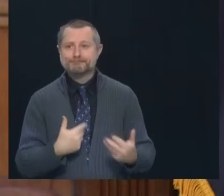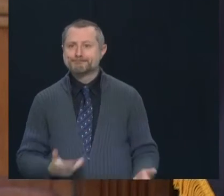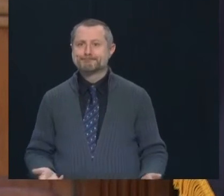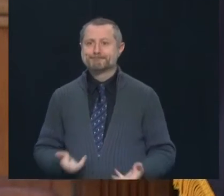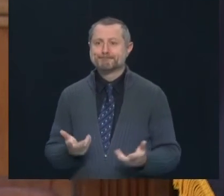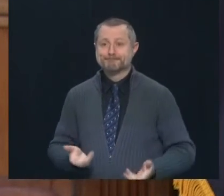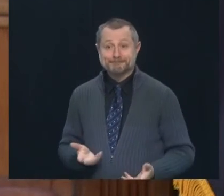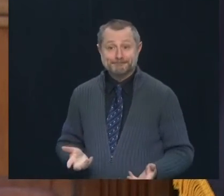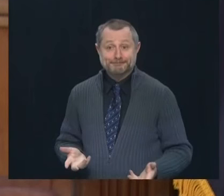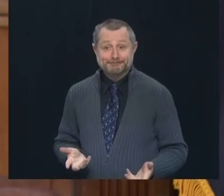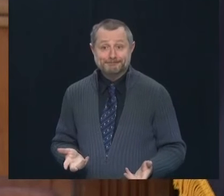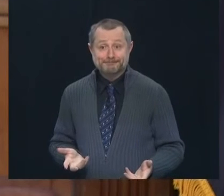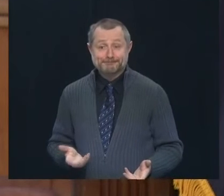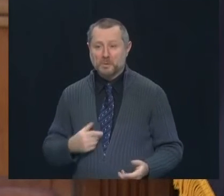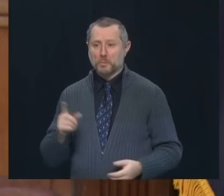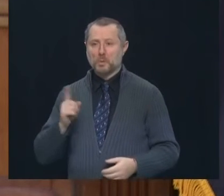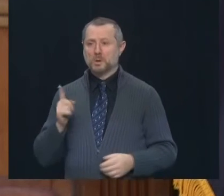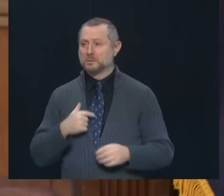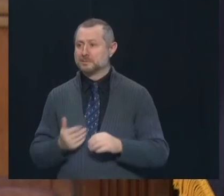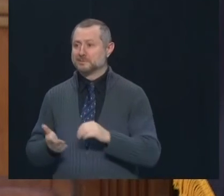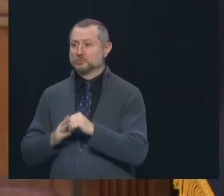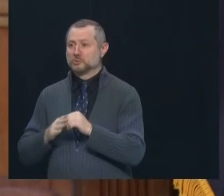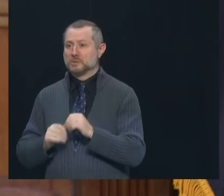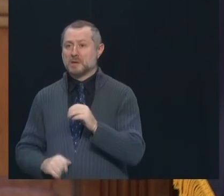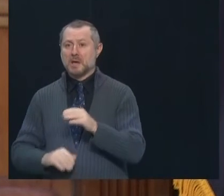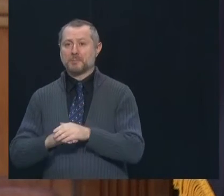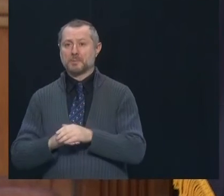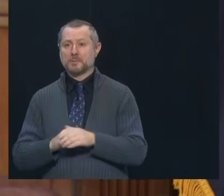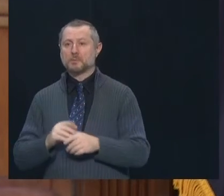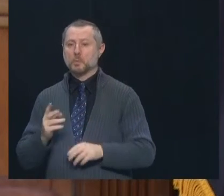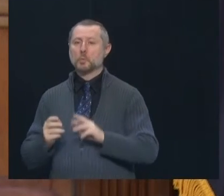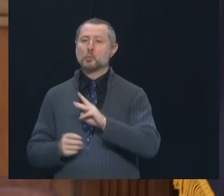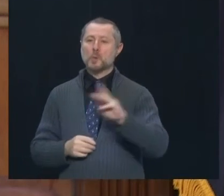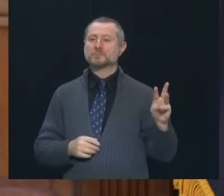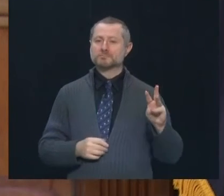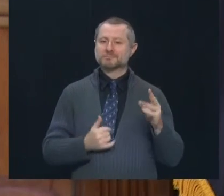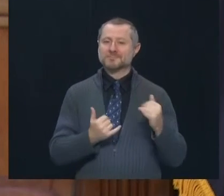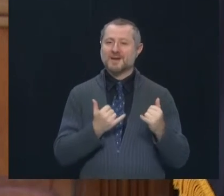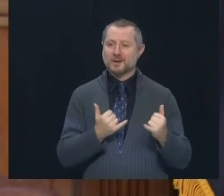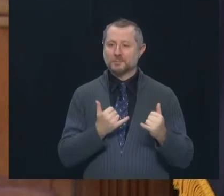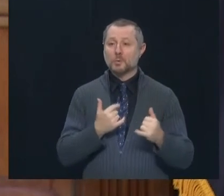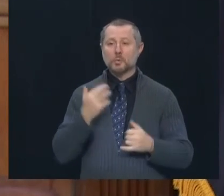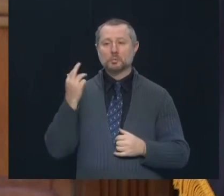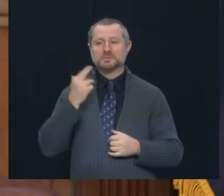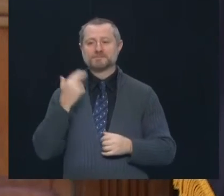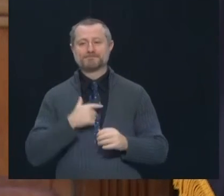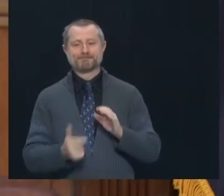so far is Western New York with the ending elective surgery.